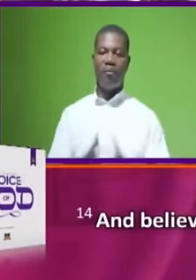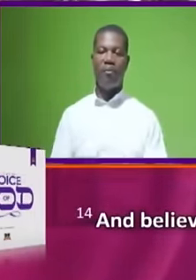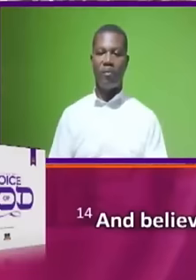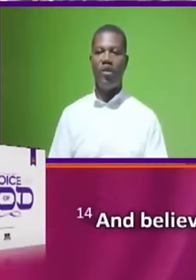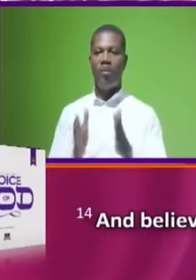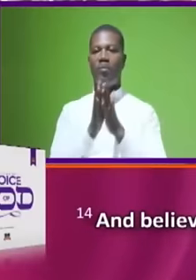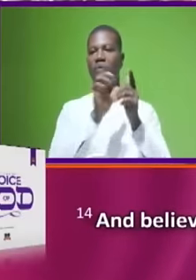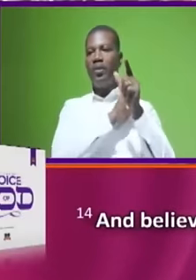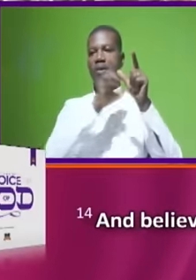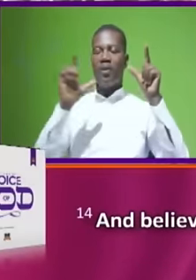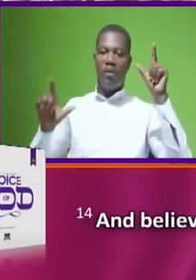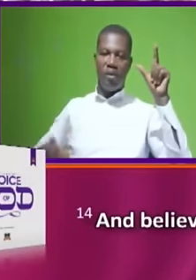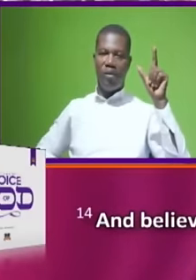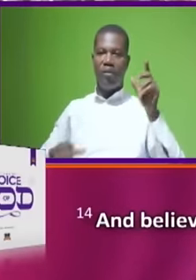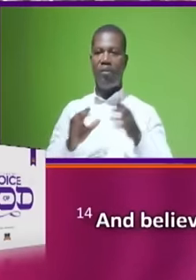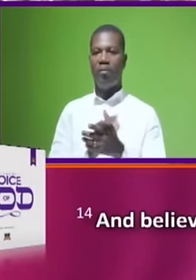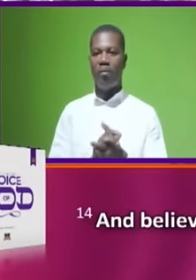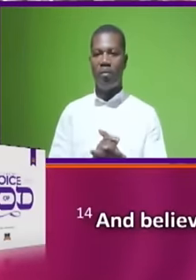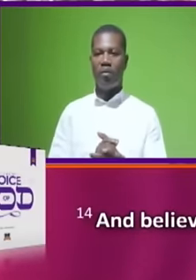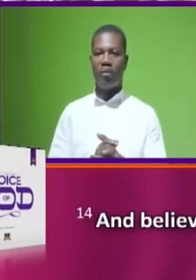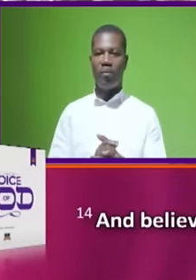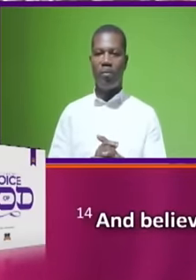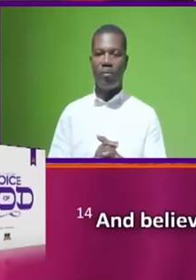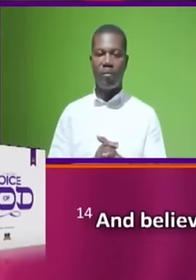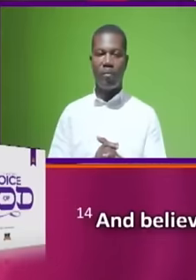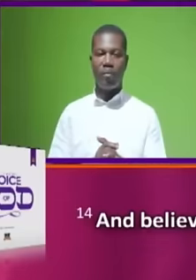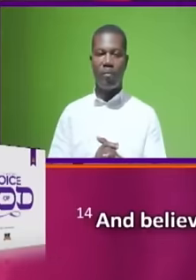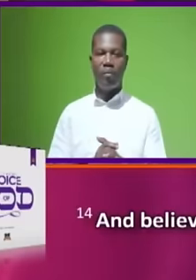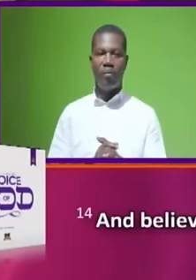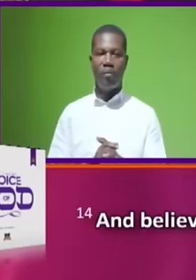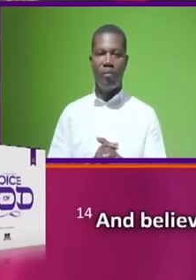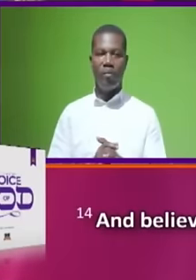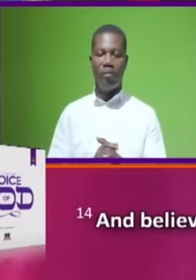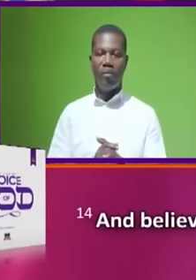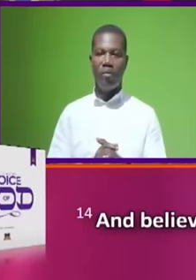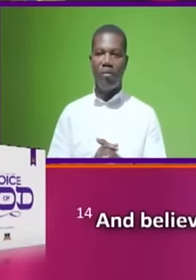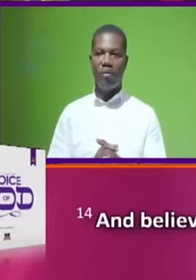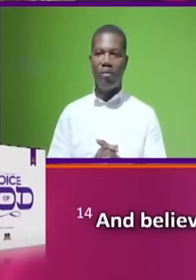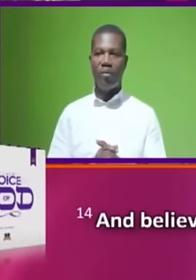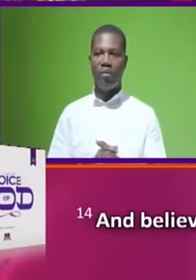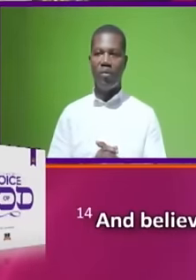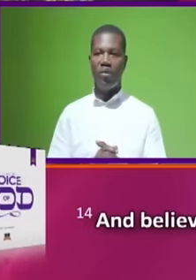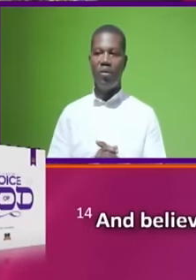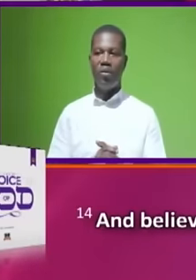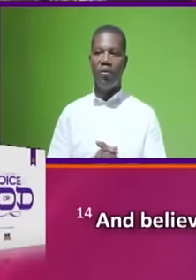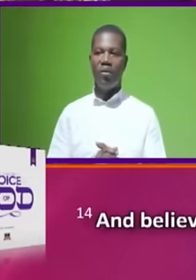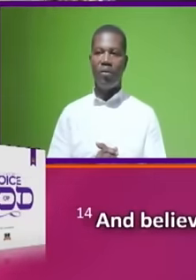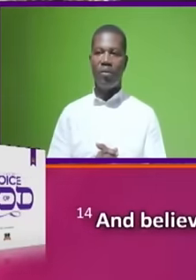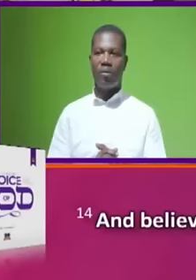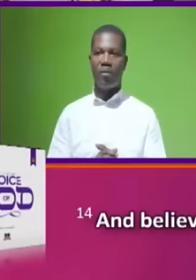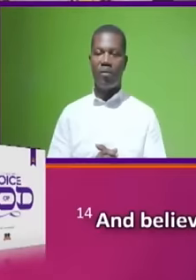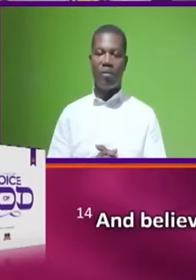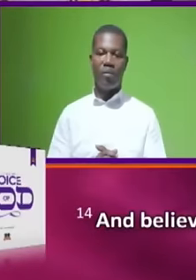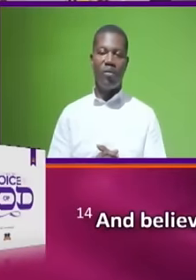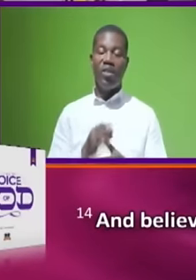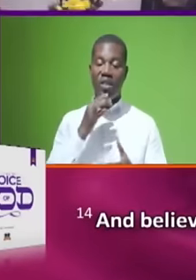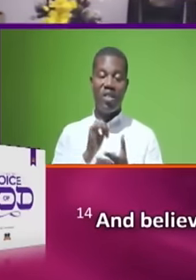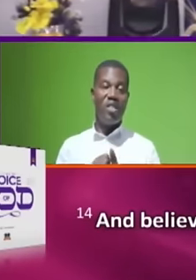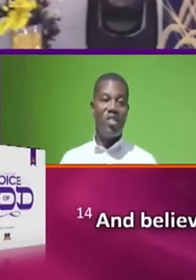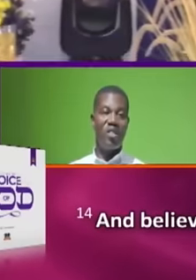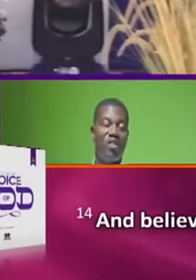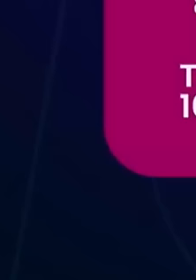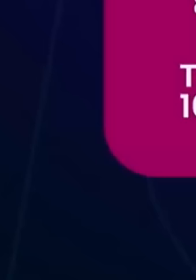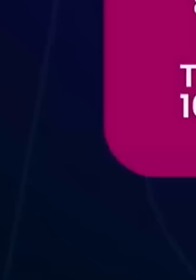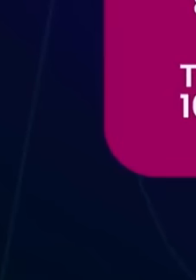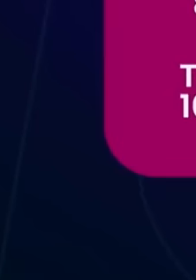Praise the Lord. Hallelujah. Obisa asori asofo ni ona mo sori amoko. Me demo ka awurade ho. Someone also laments